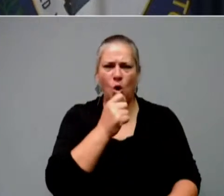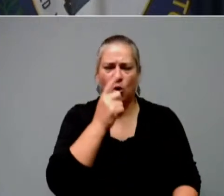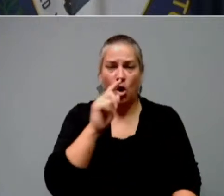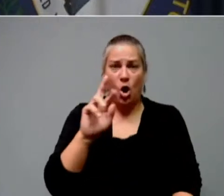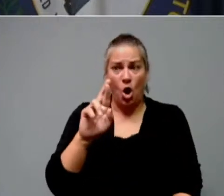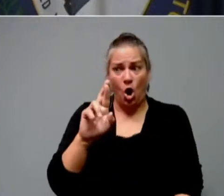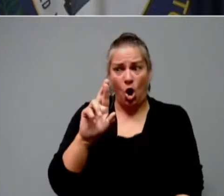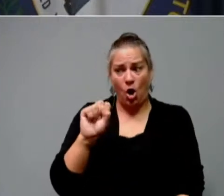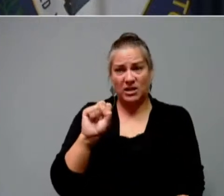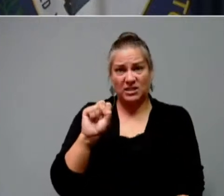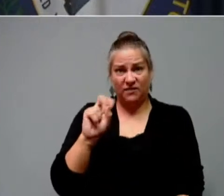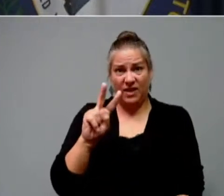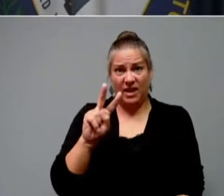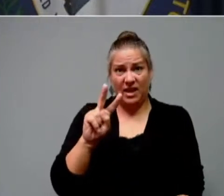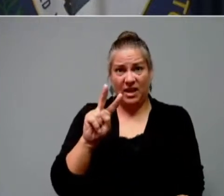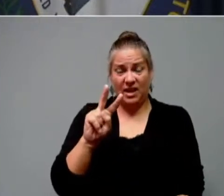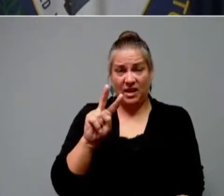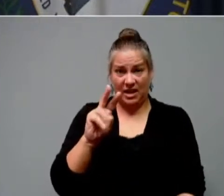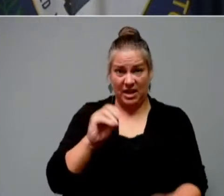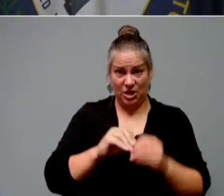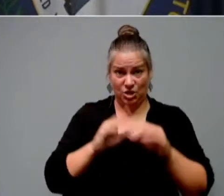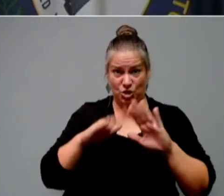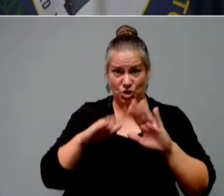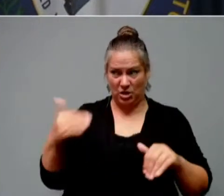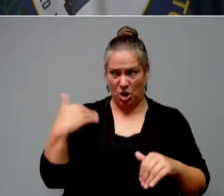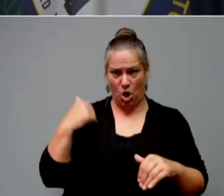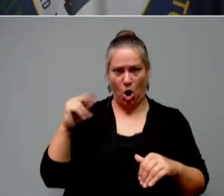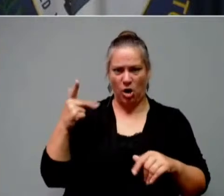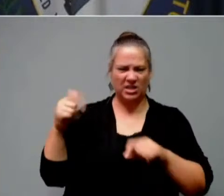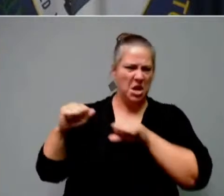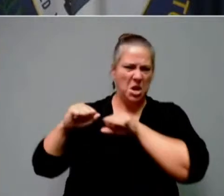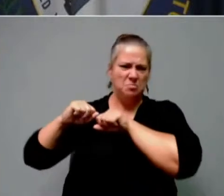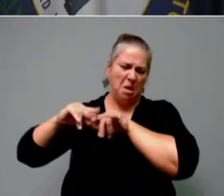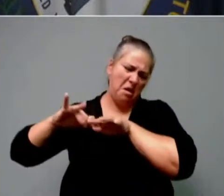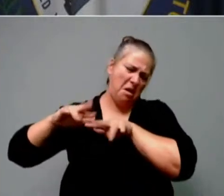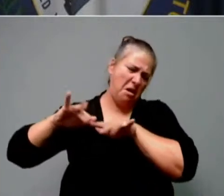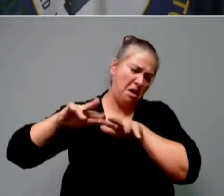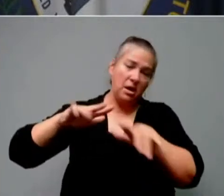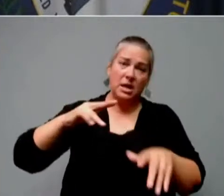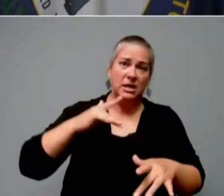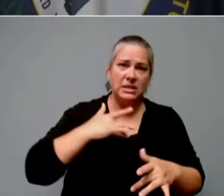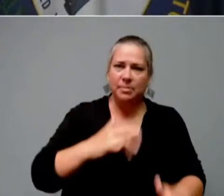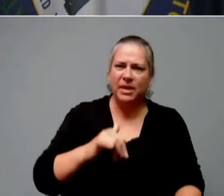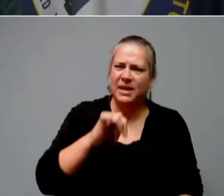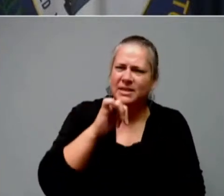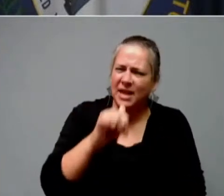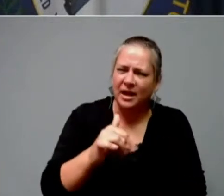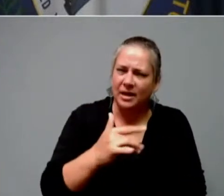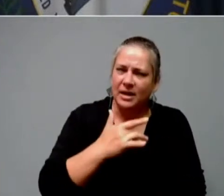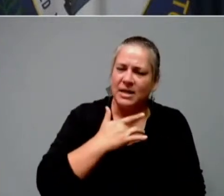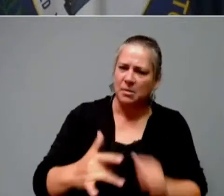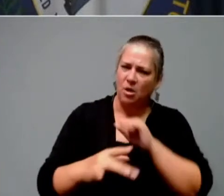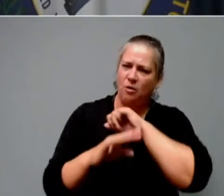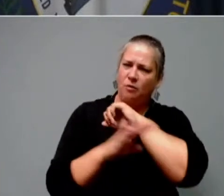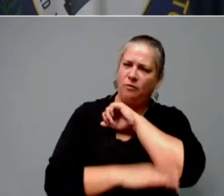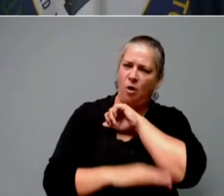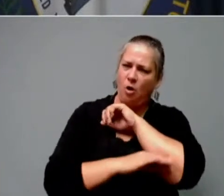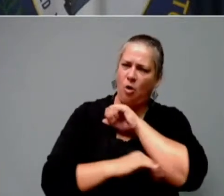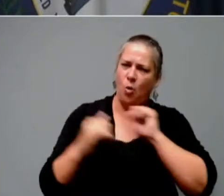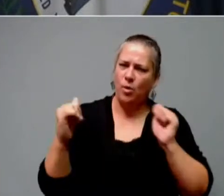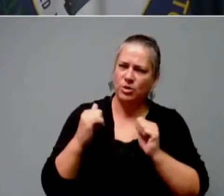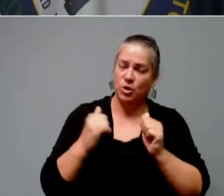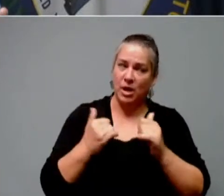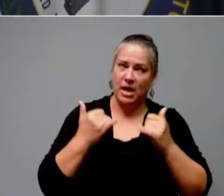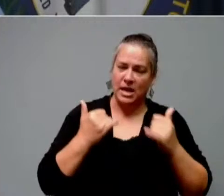United States in kids in August. It doesn't do that normally. It does it in the fall and in the winter. It's starting earlier.